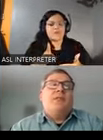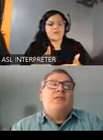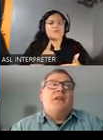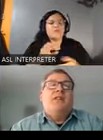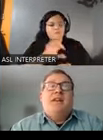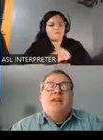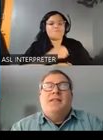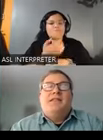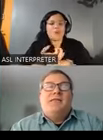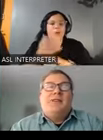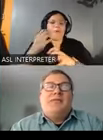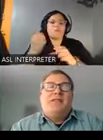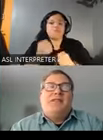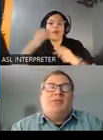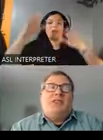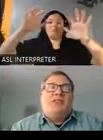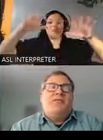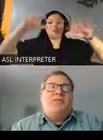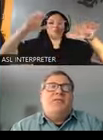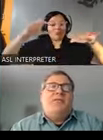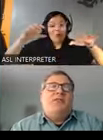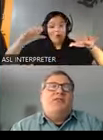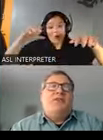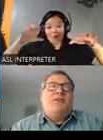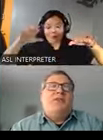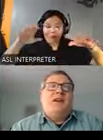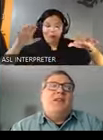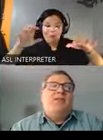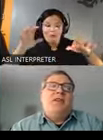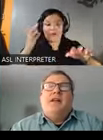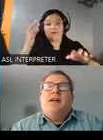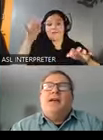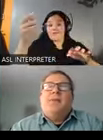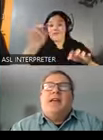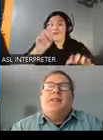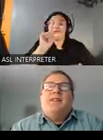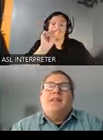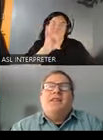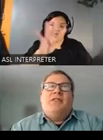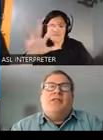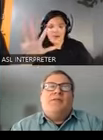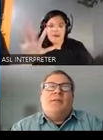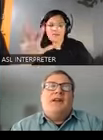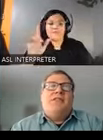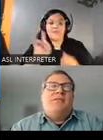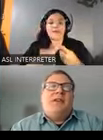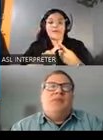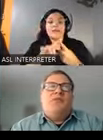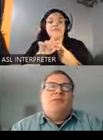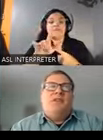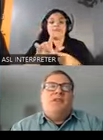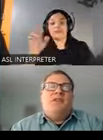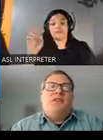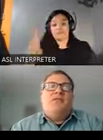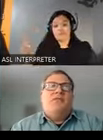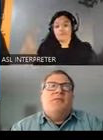lower rainfall. The central graphic is our projection for the future, 2045. And then the graphic on the right is what happens when